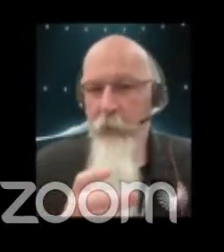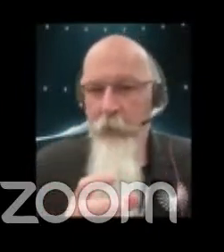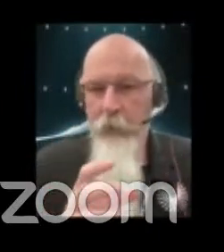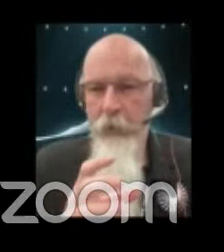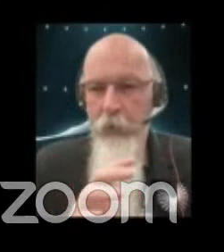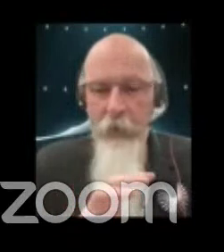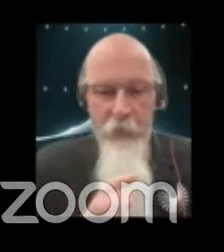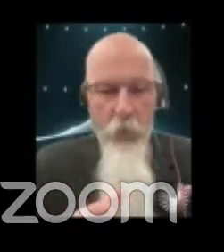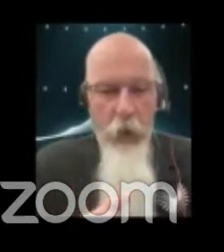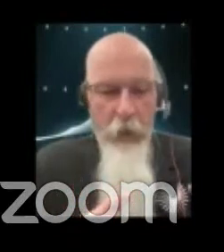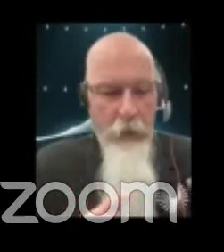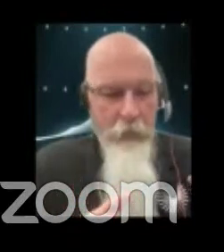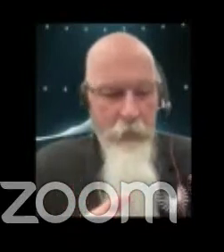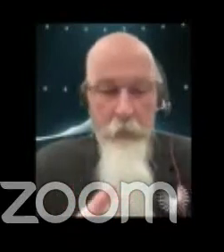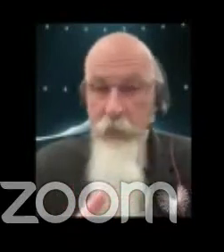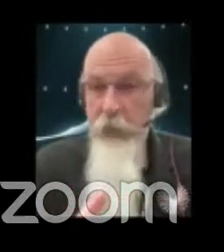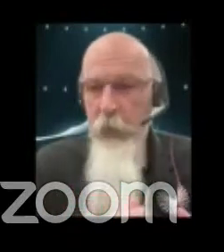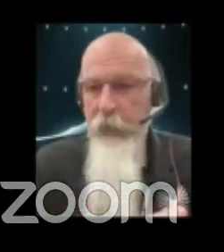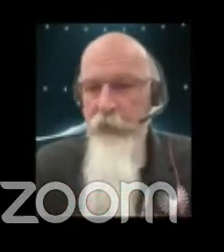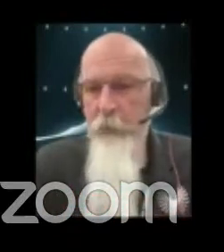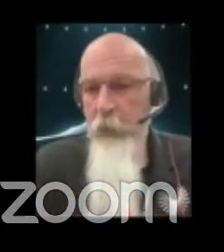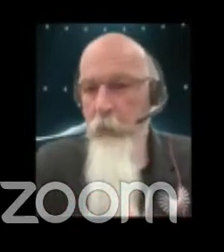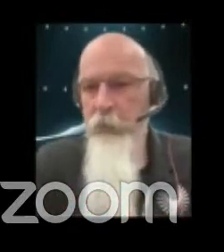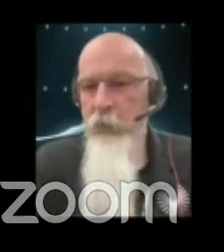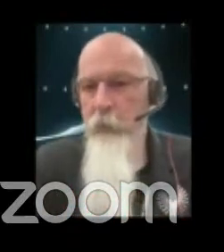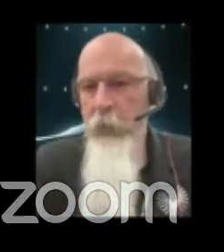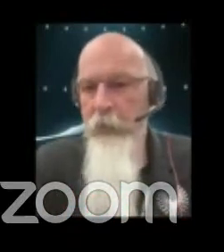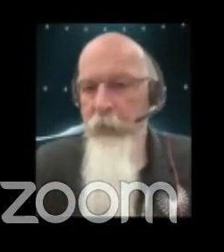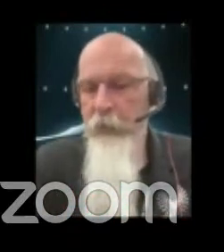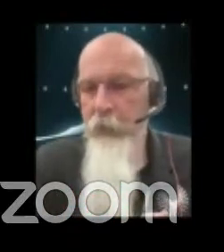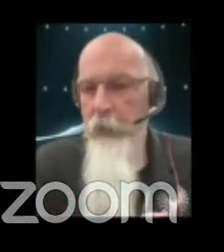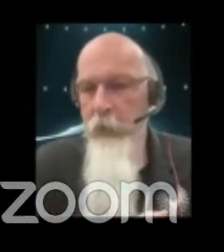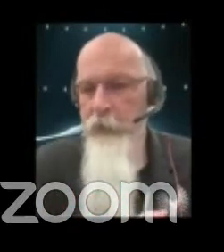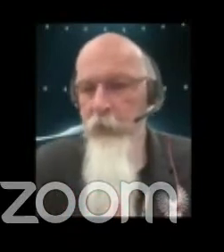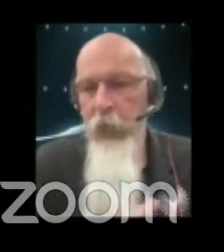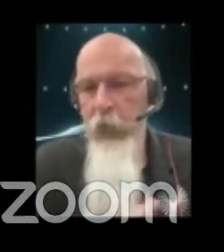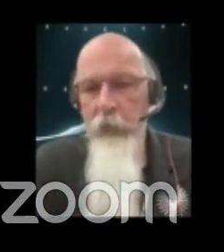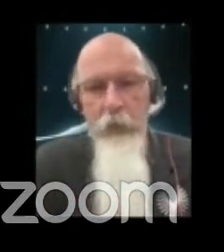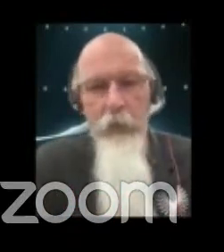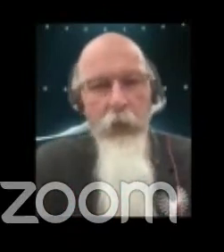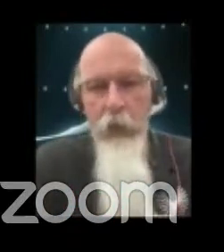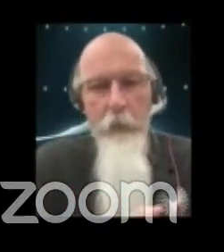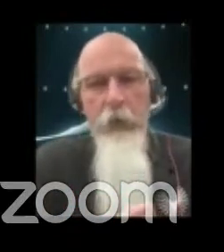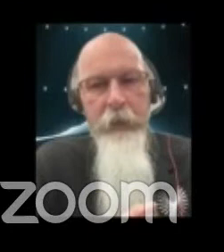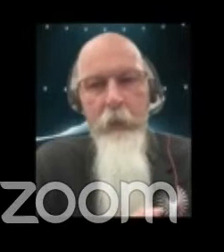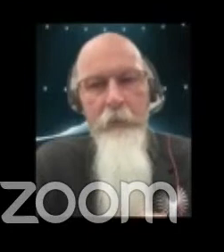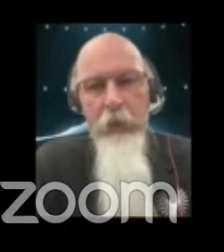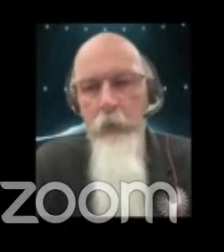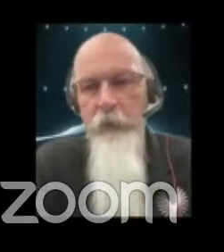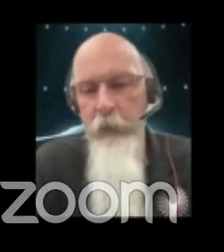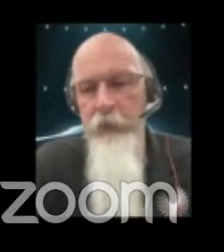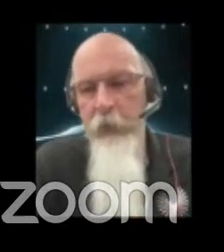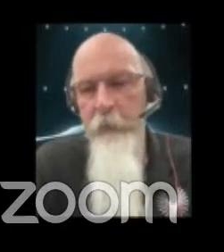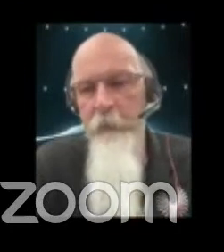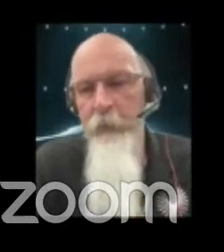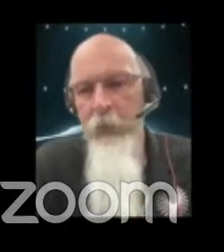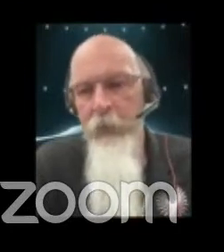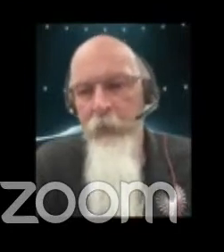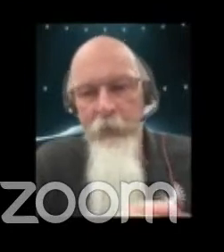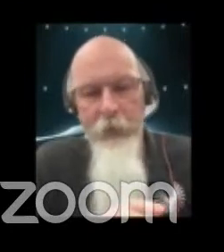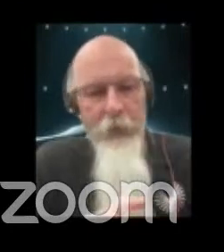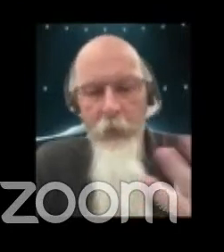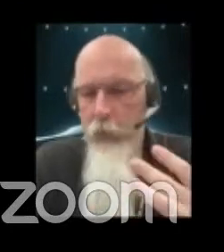an interesting area that if and when the machine wakes up and looks at Humanity it's gonna look at us and go hey y'all are pretty damn terrible to each